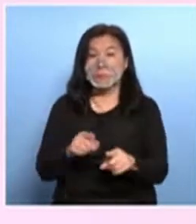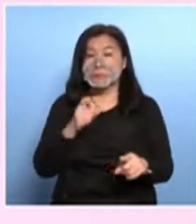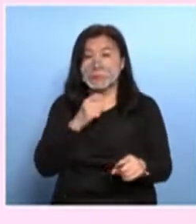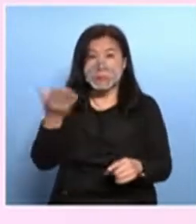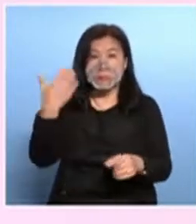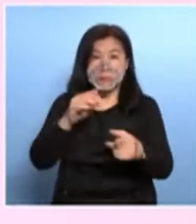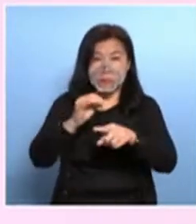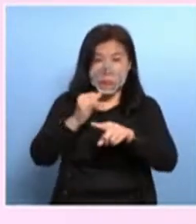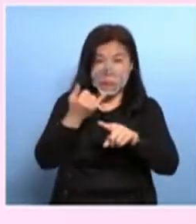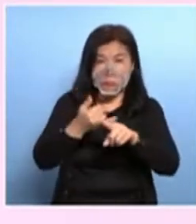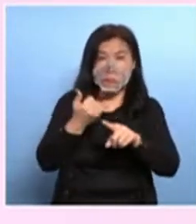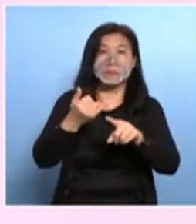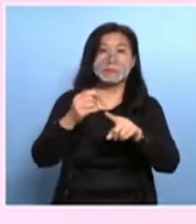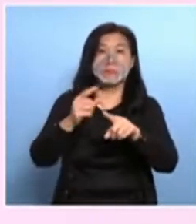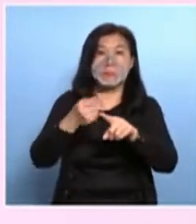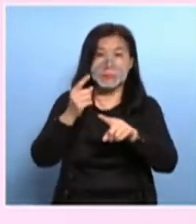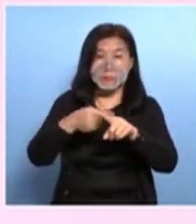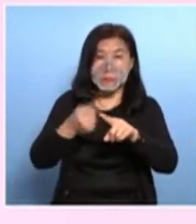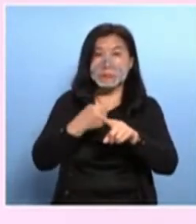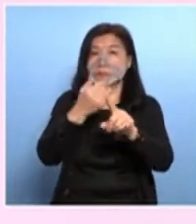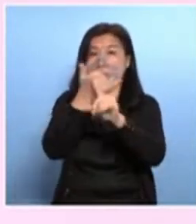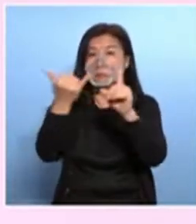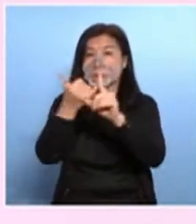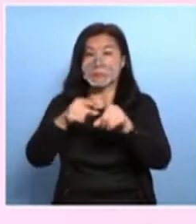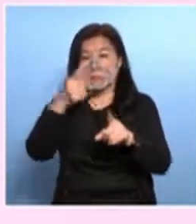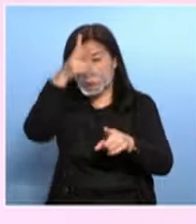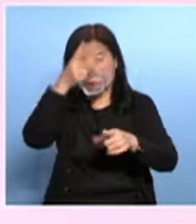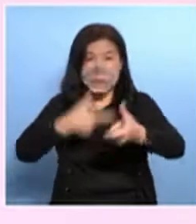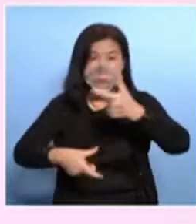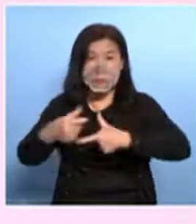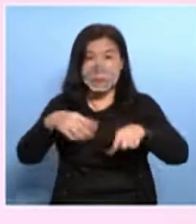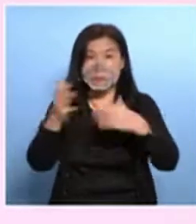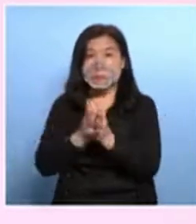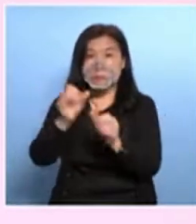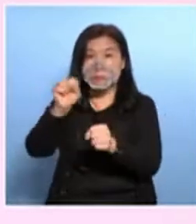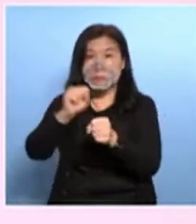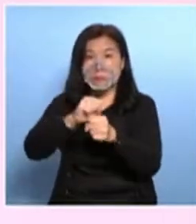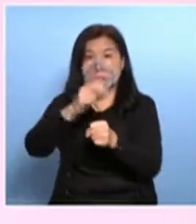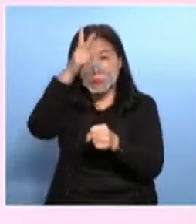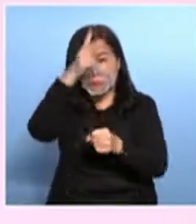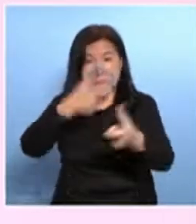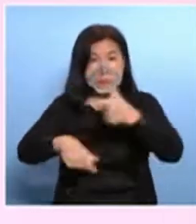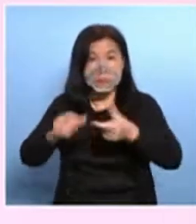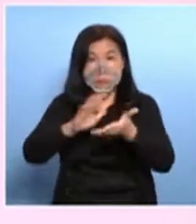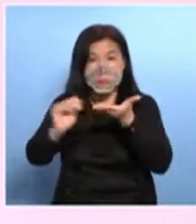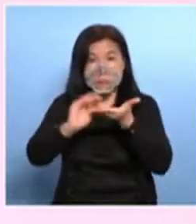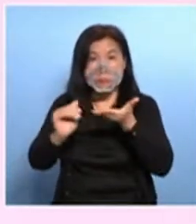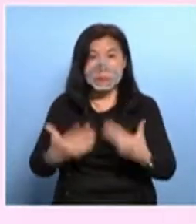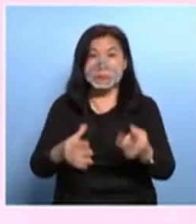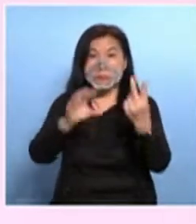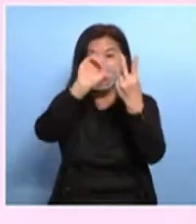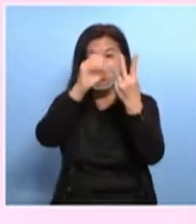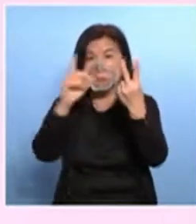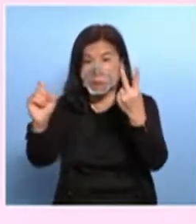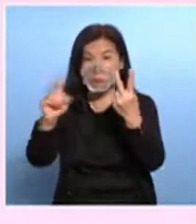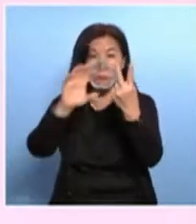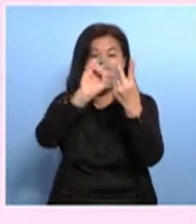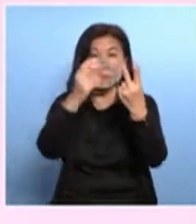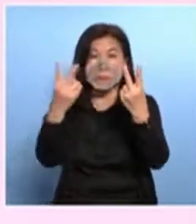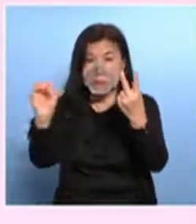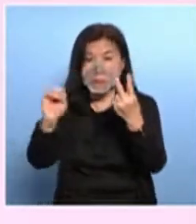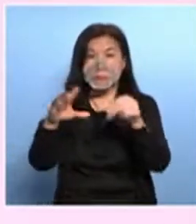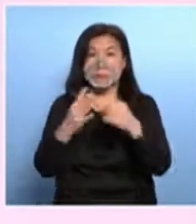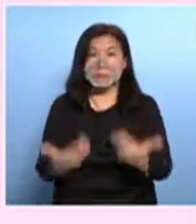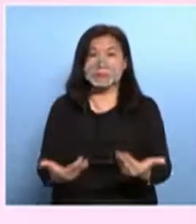Equivalent to 16 months of government expenditure during the 5-year period in the medium-ranged forecast. On enhancing the transparency of public finance, I have brought